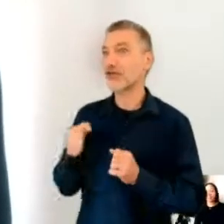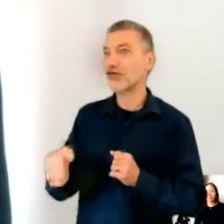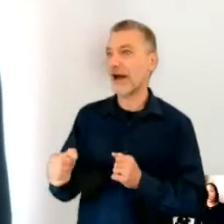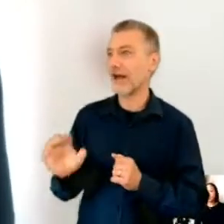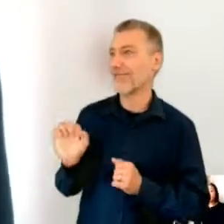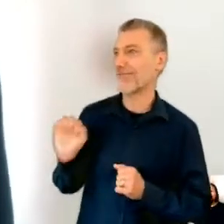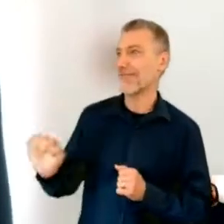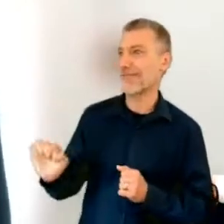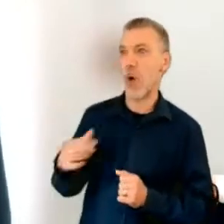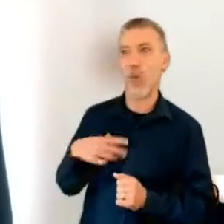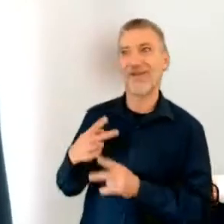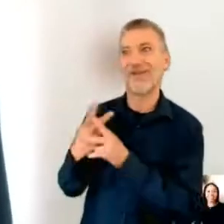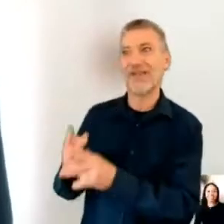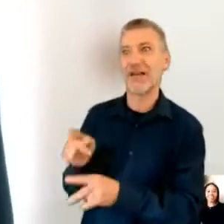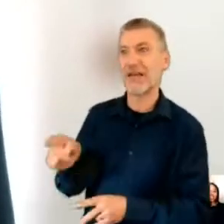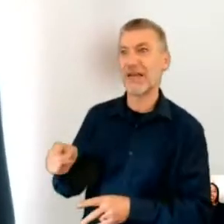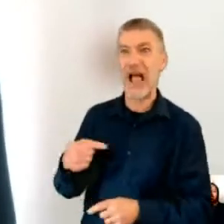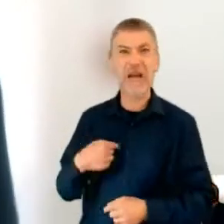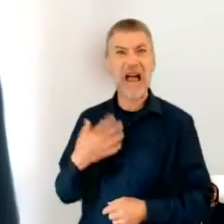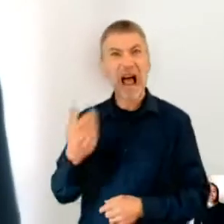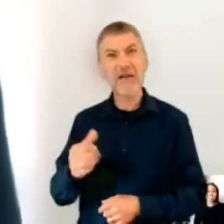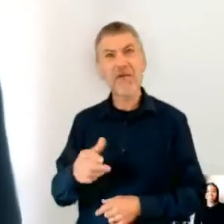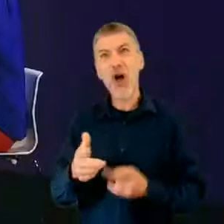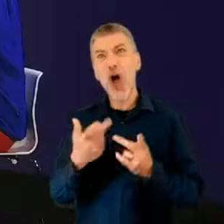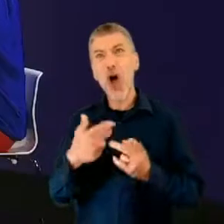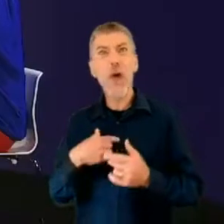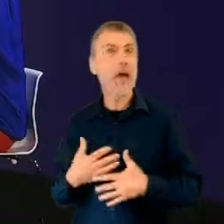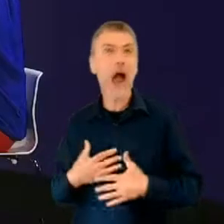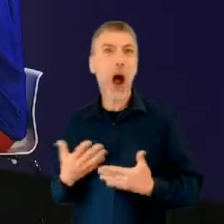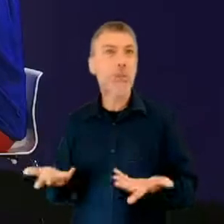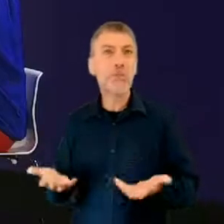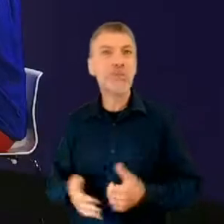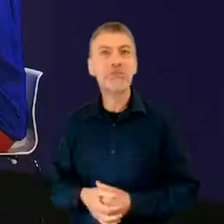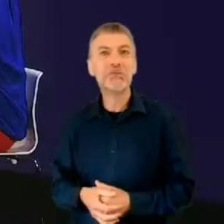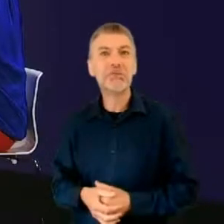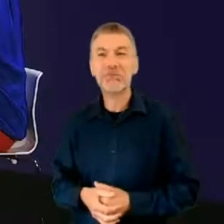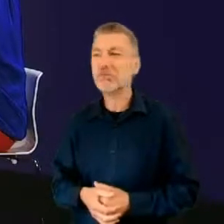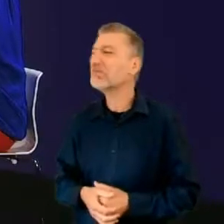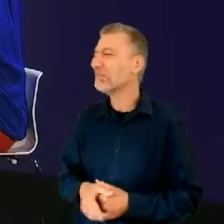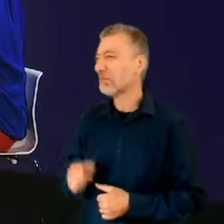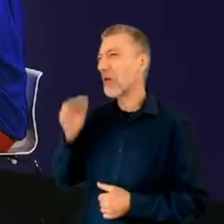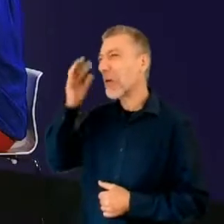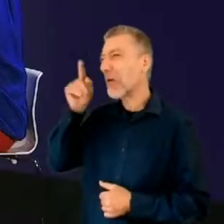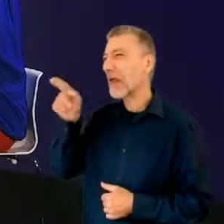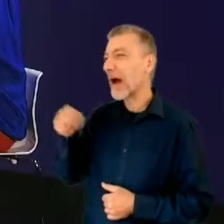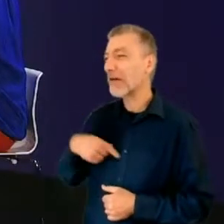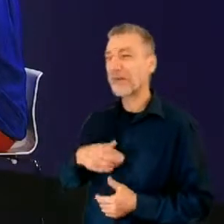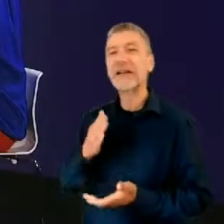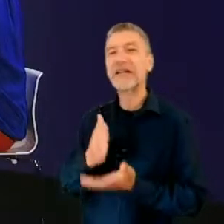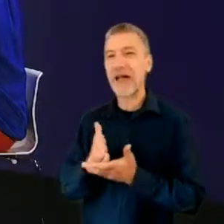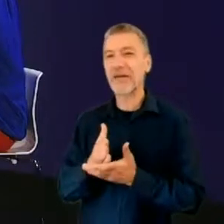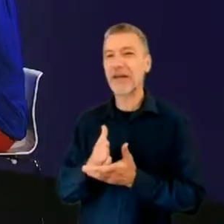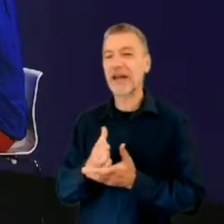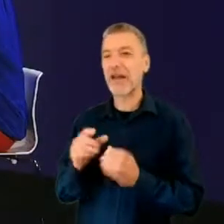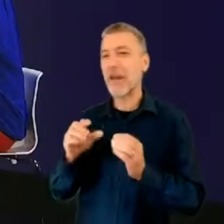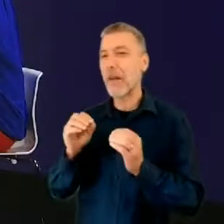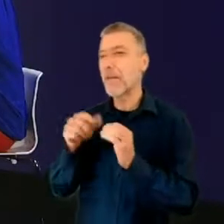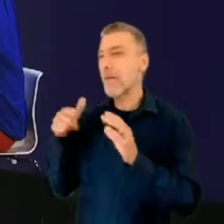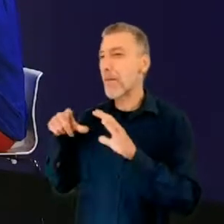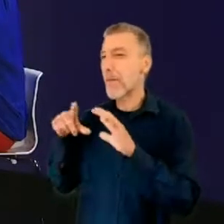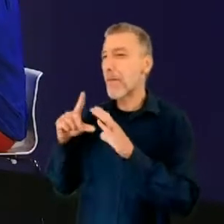have one, to be honest. Okay. We'll think about it. But the bullet train, that sounds like a goal for both of